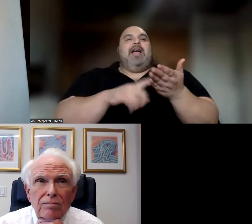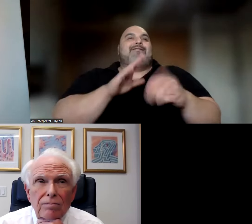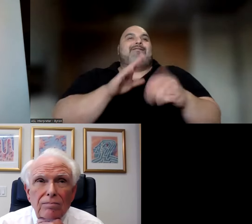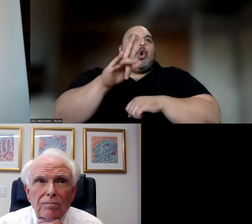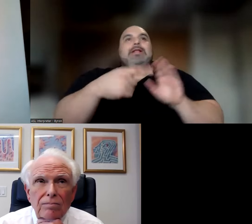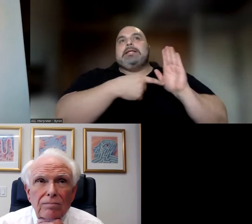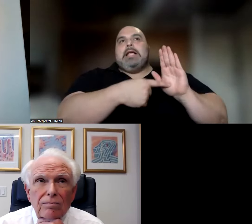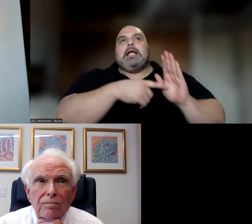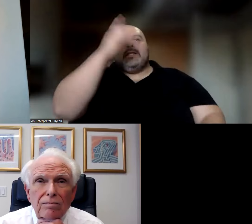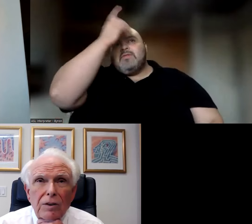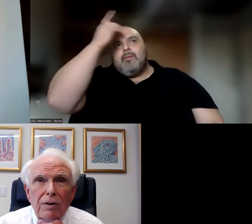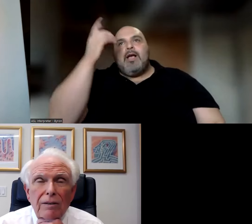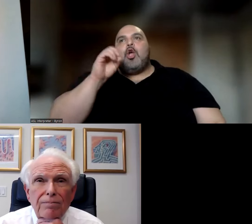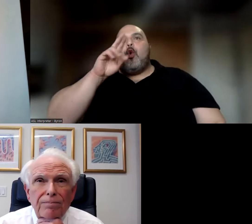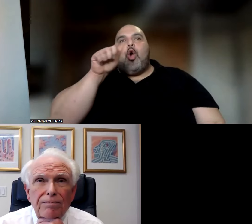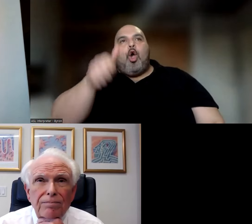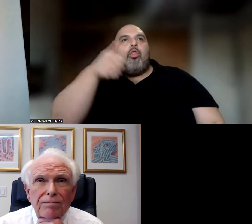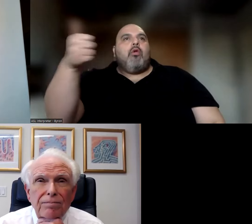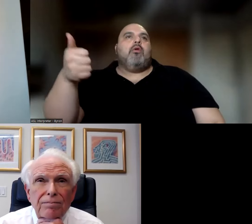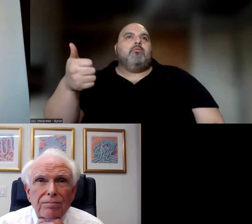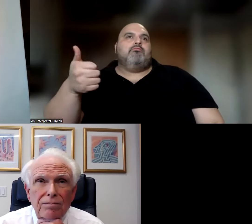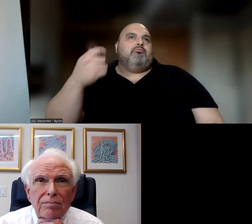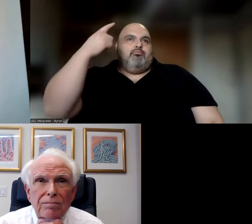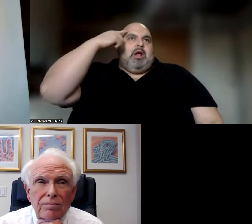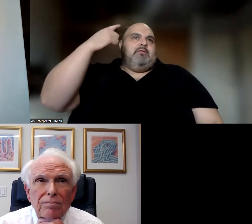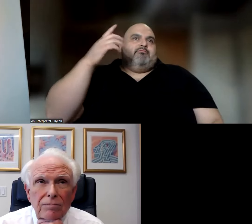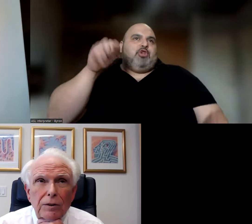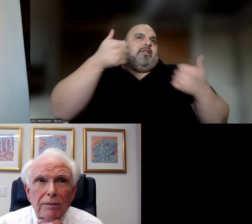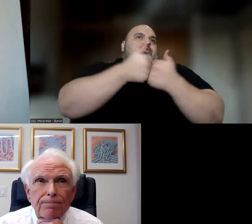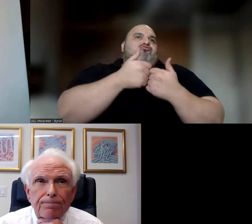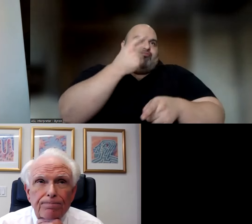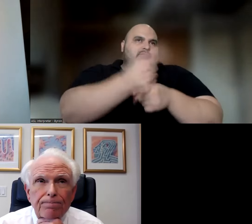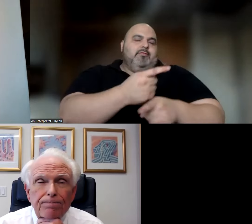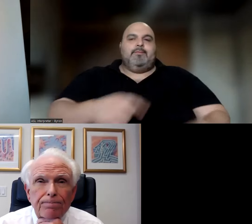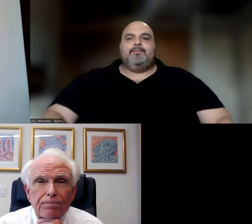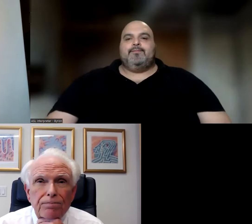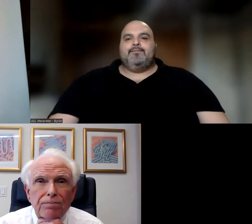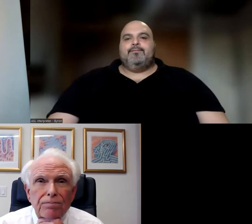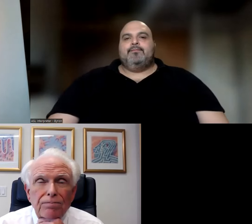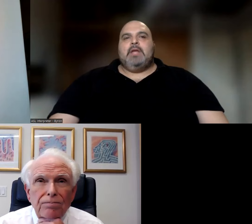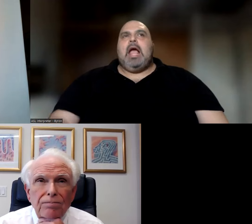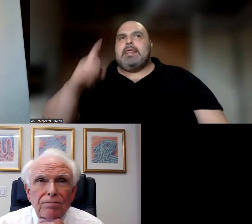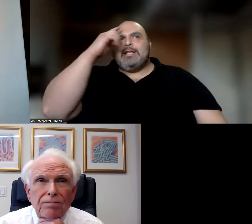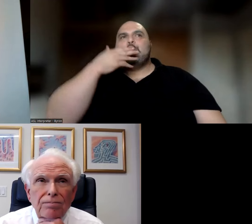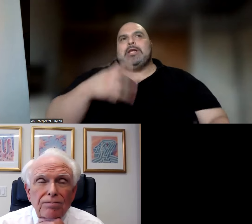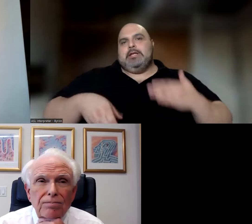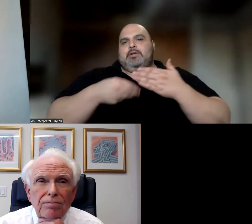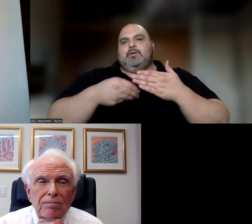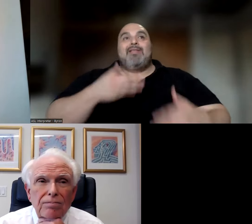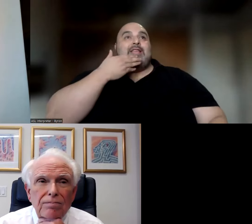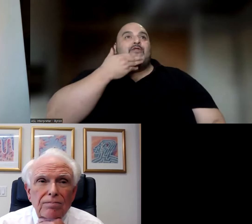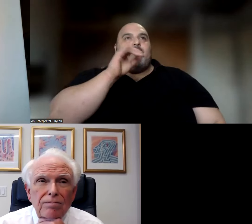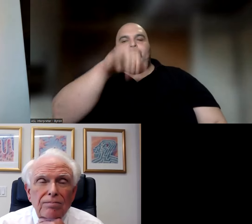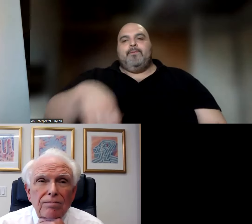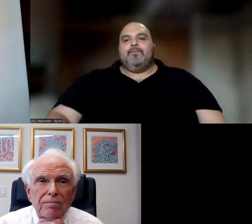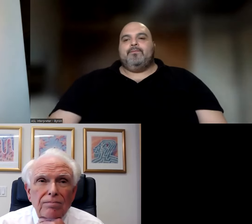signs of dementia or other brain challenges, right? So I think that's a good addition. So thank you for that.